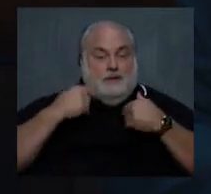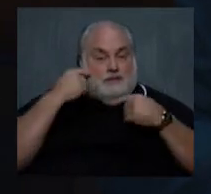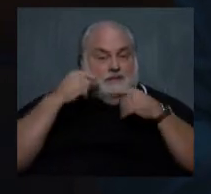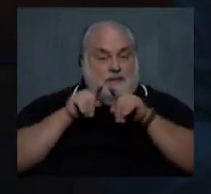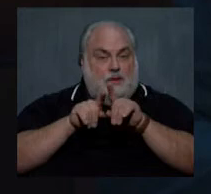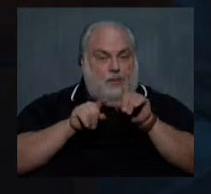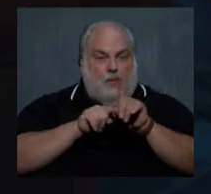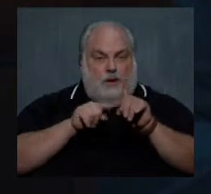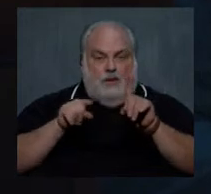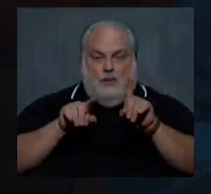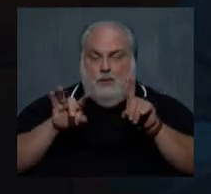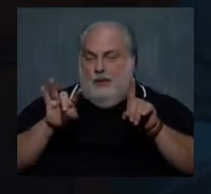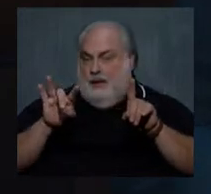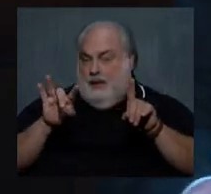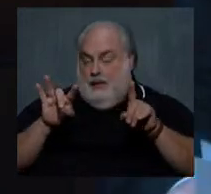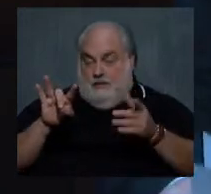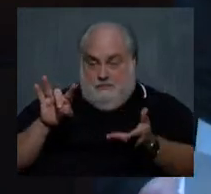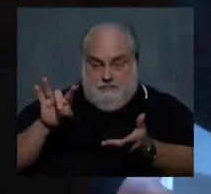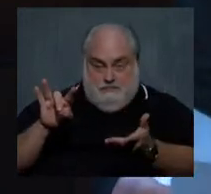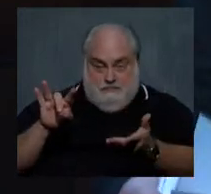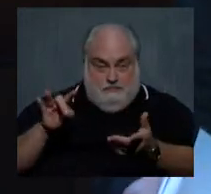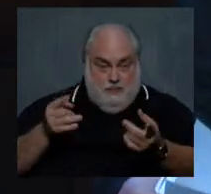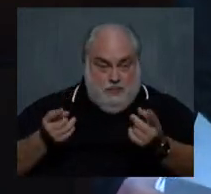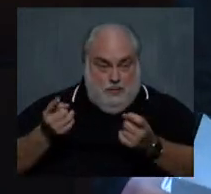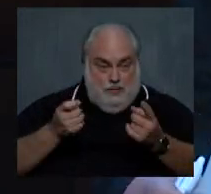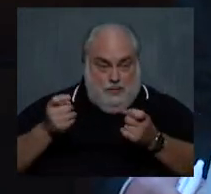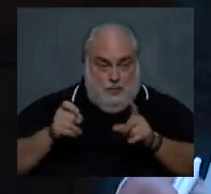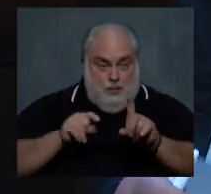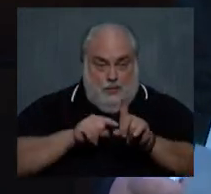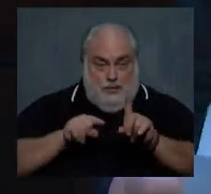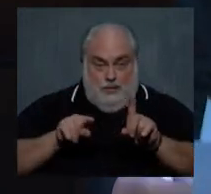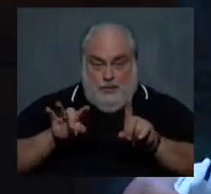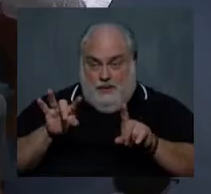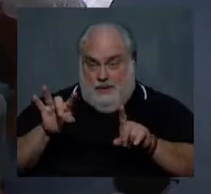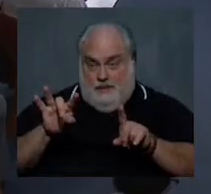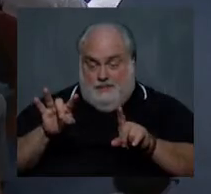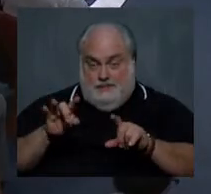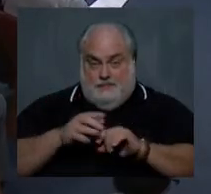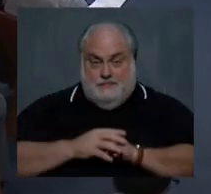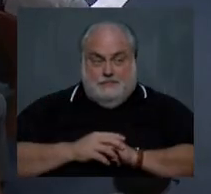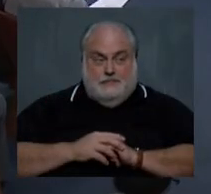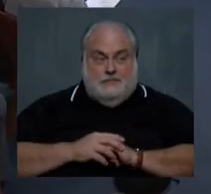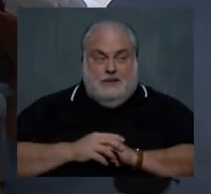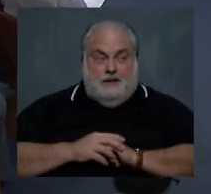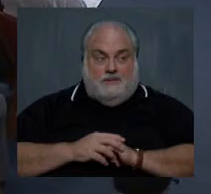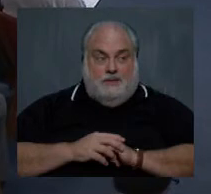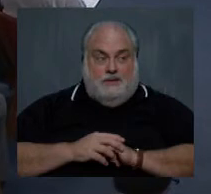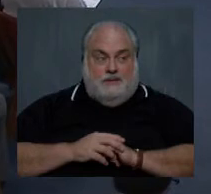agenda items 1 through 8. Are there any questions about items 1 through 8?